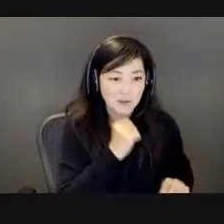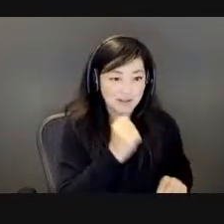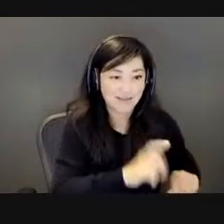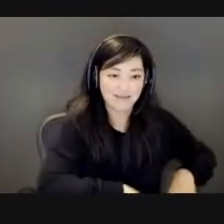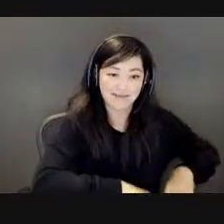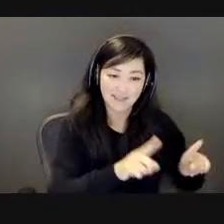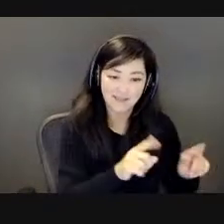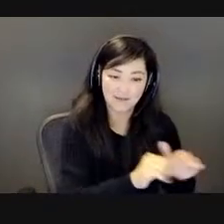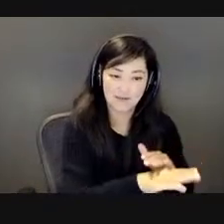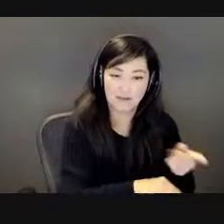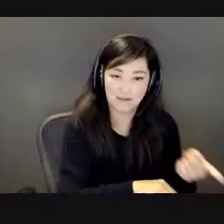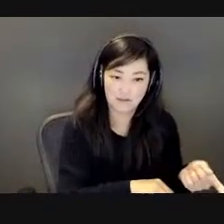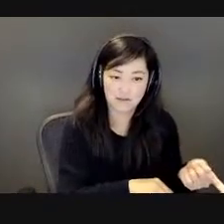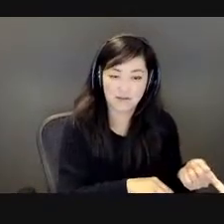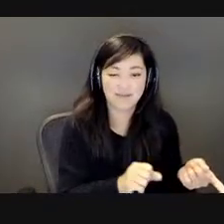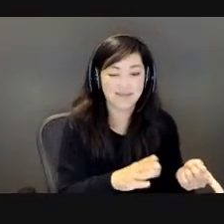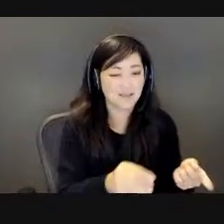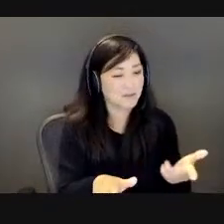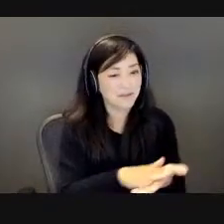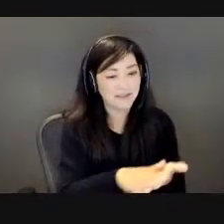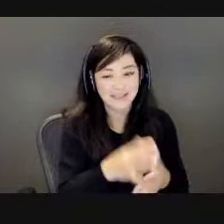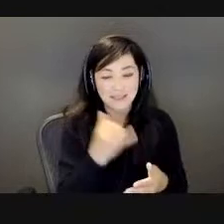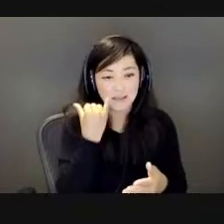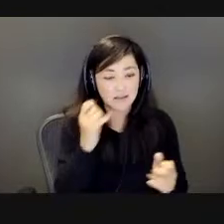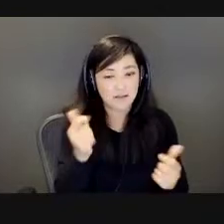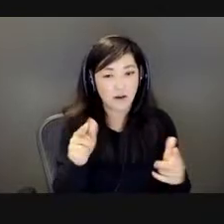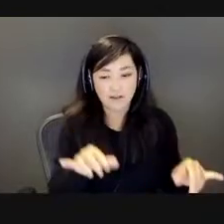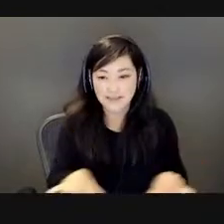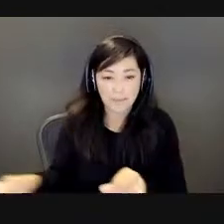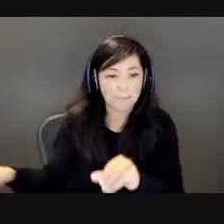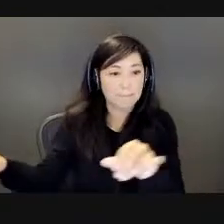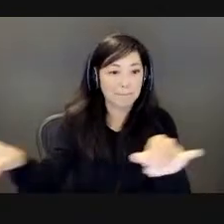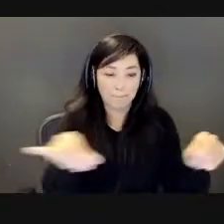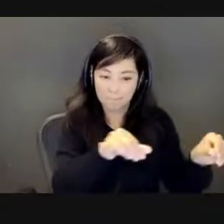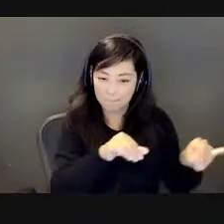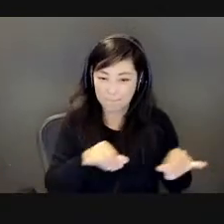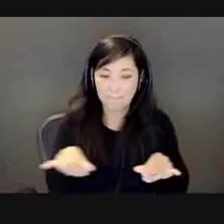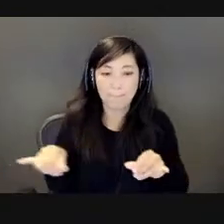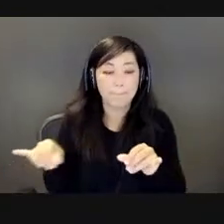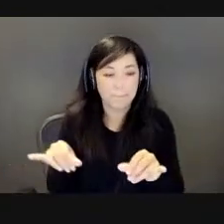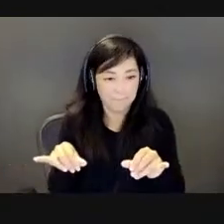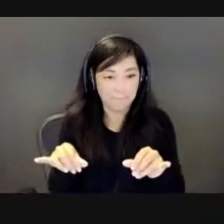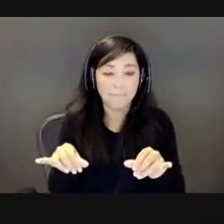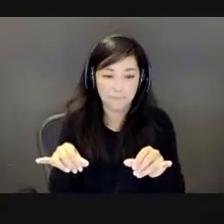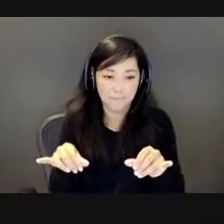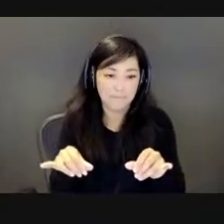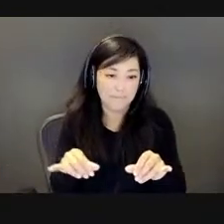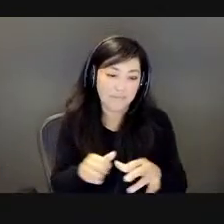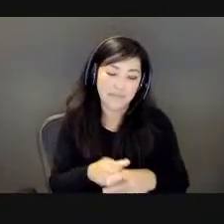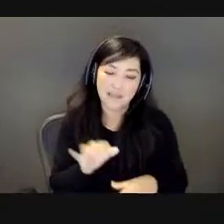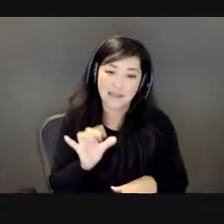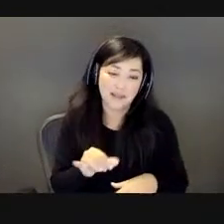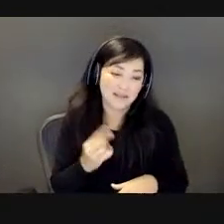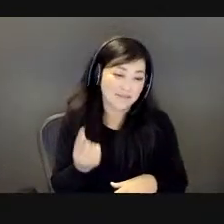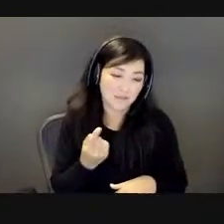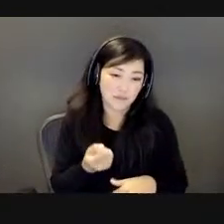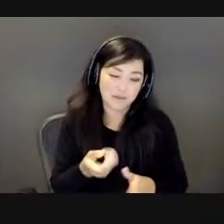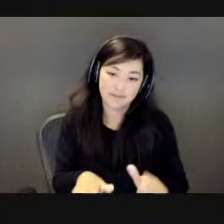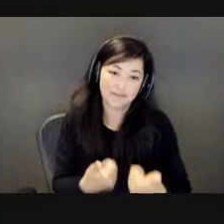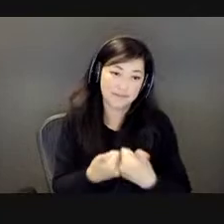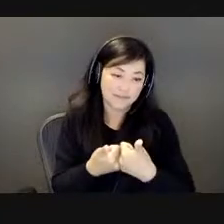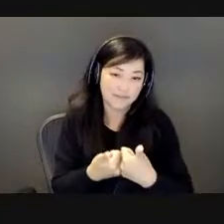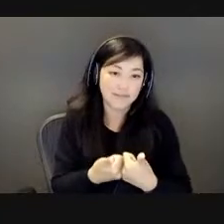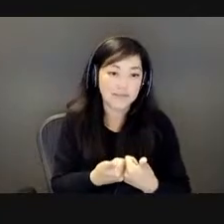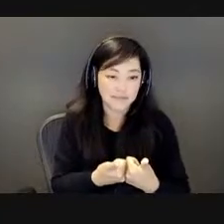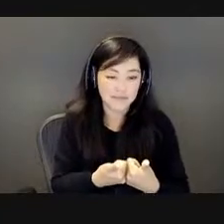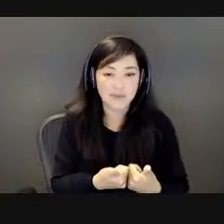to, you know, it'd be great if everything was very universal and consistent, because that's always a bit of a challenge that we, you know,